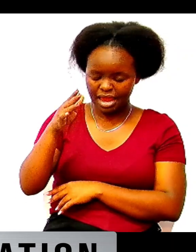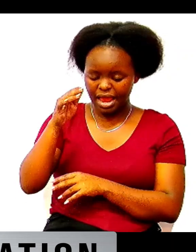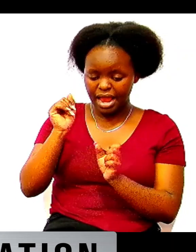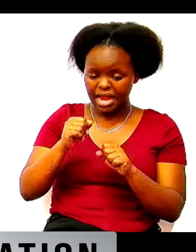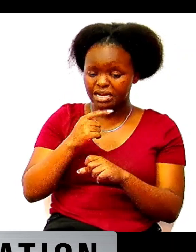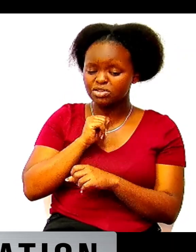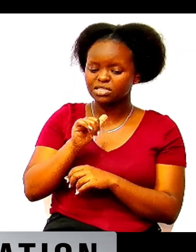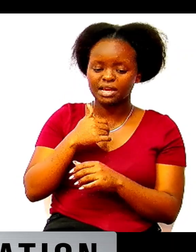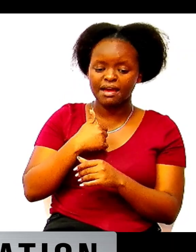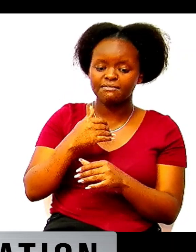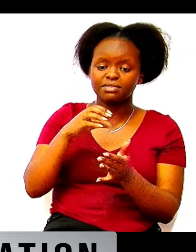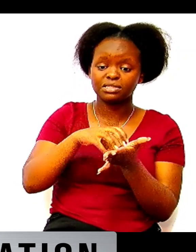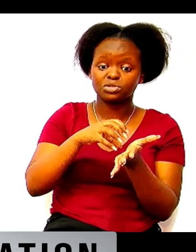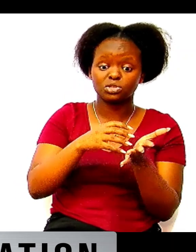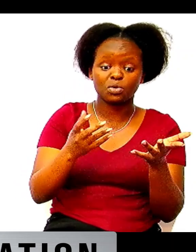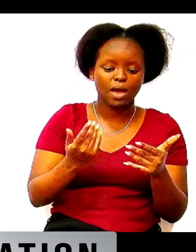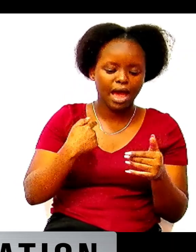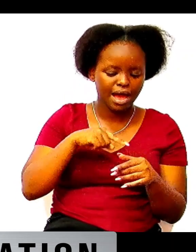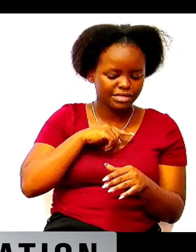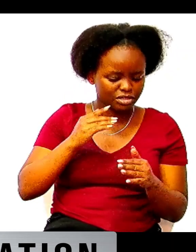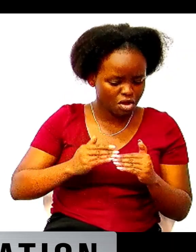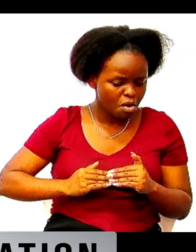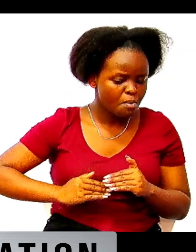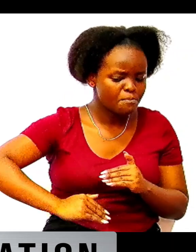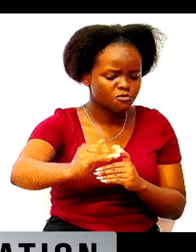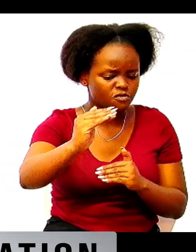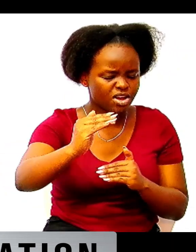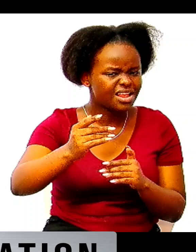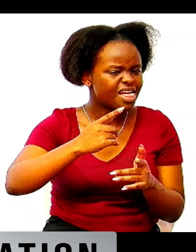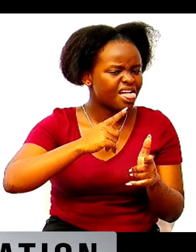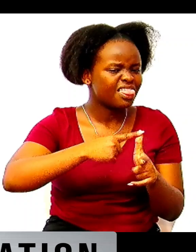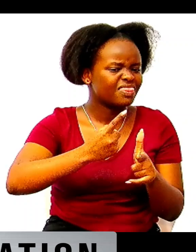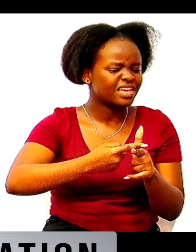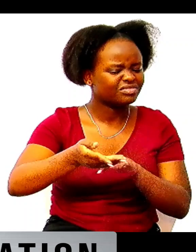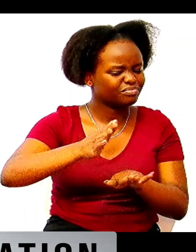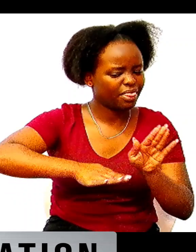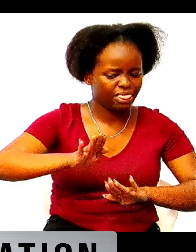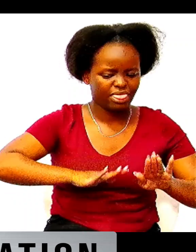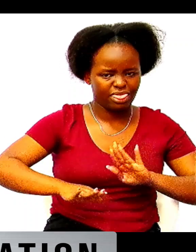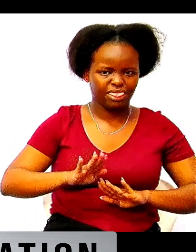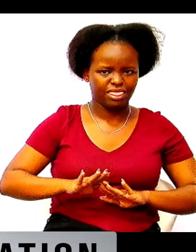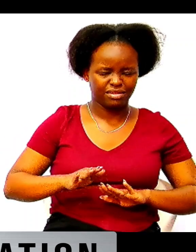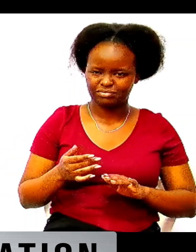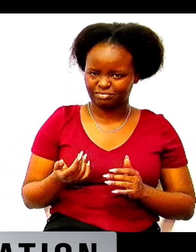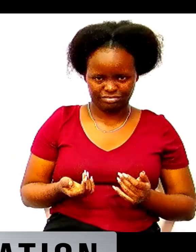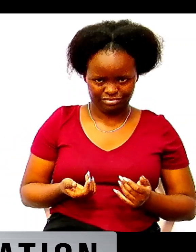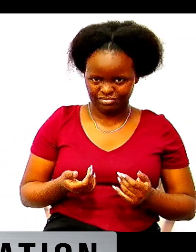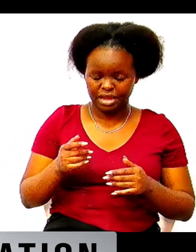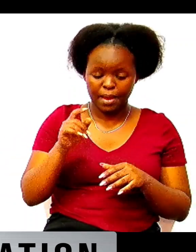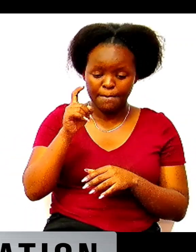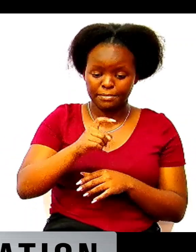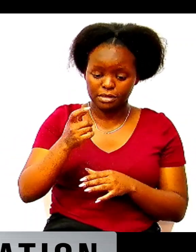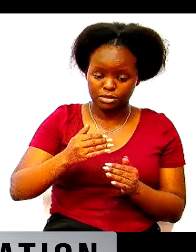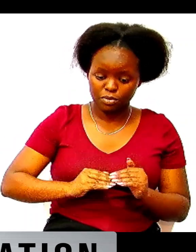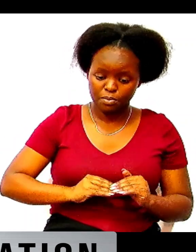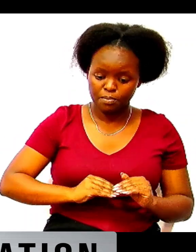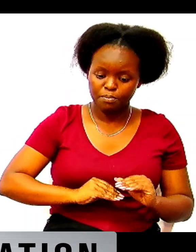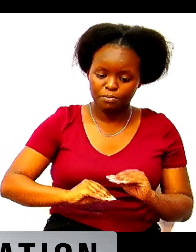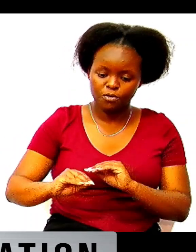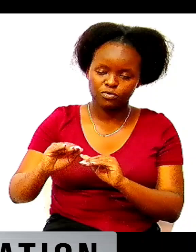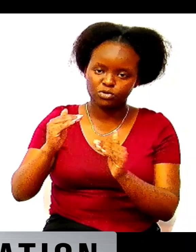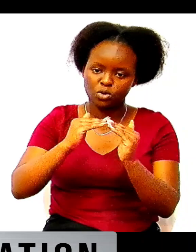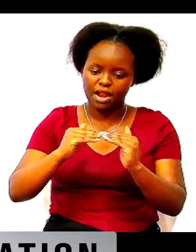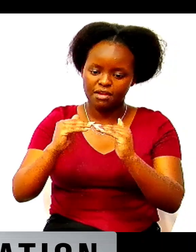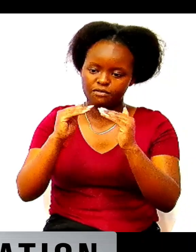situation where we move forward and we move backwards, too many steps backwards. We need to move to a level where the